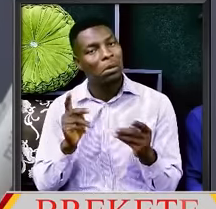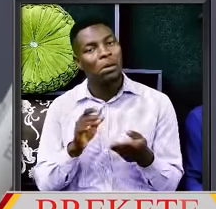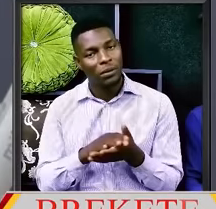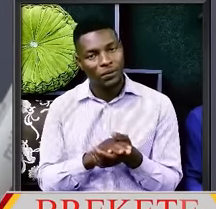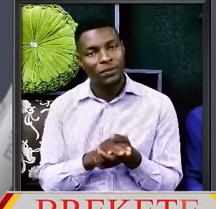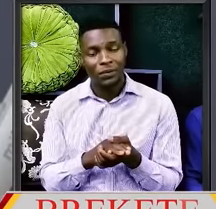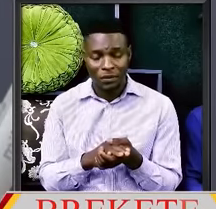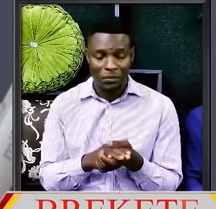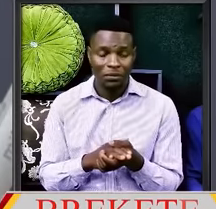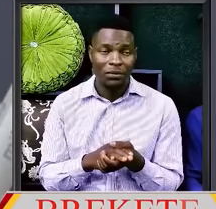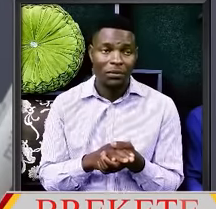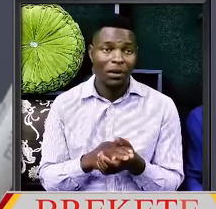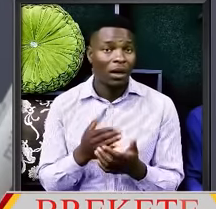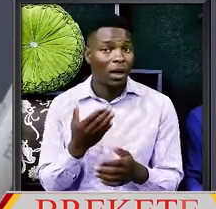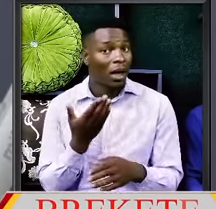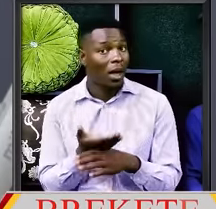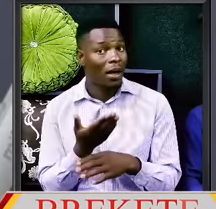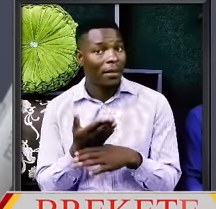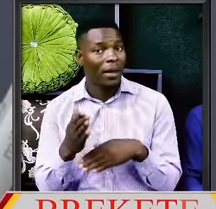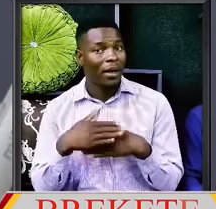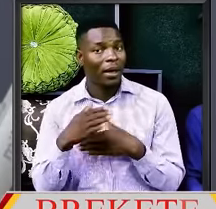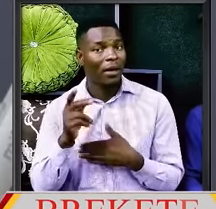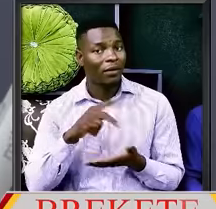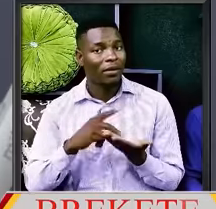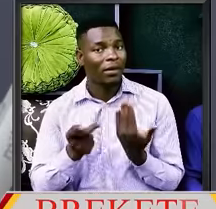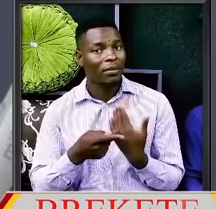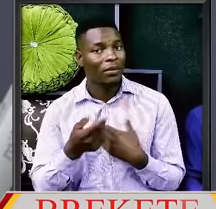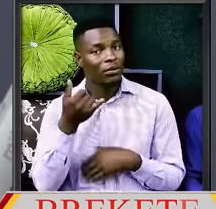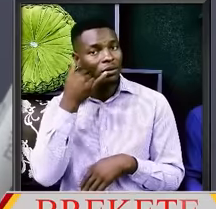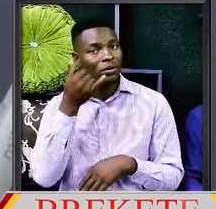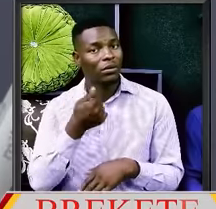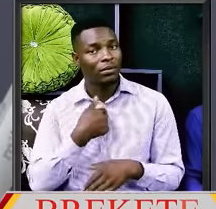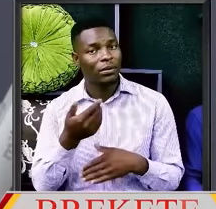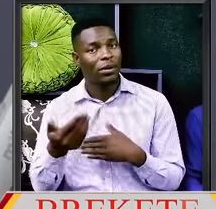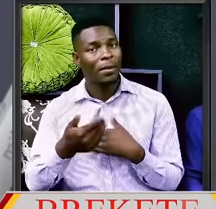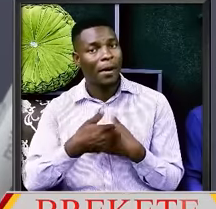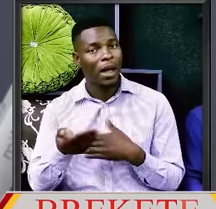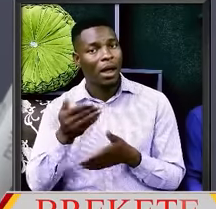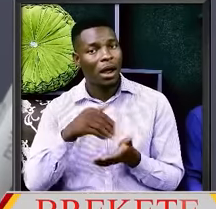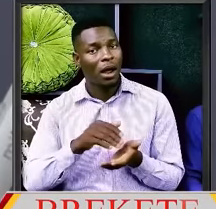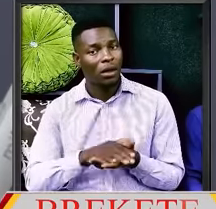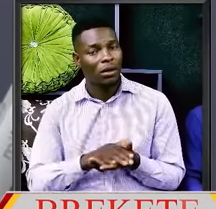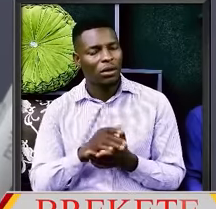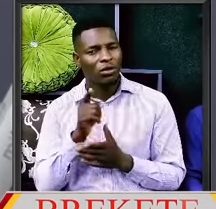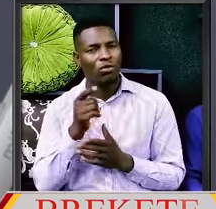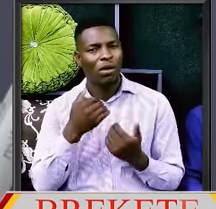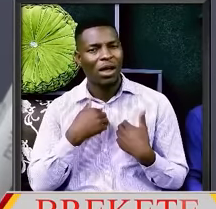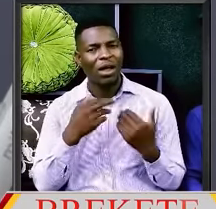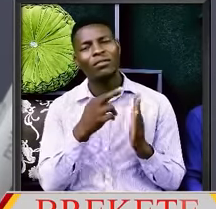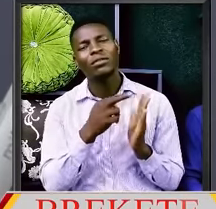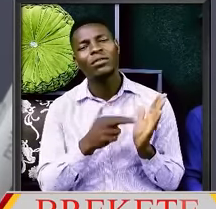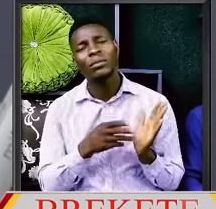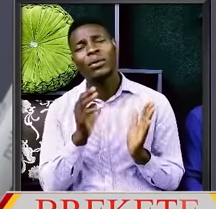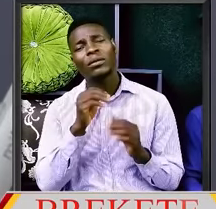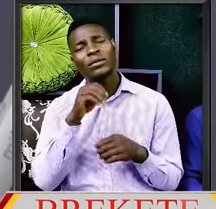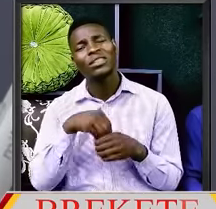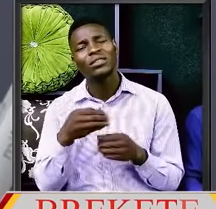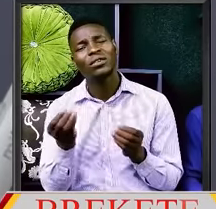Okay. I beg, after the program, make you call me back. You don't report them to your